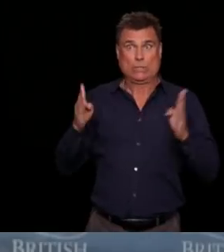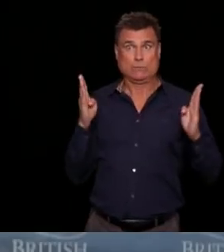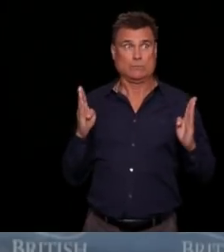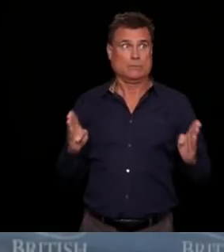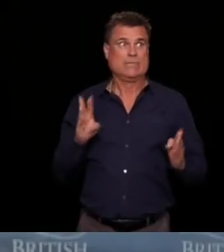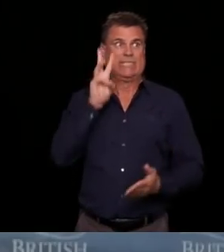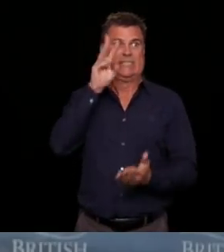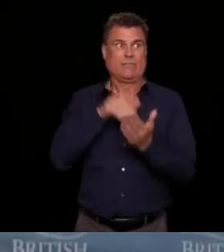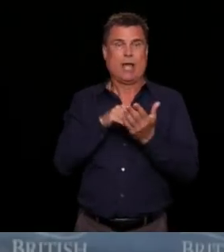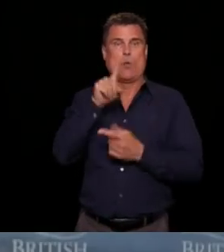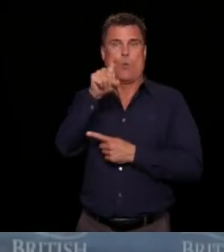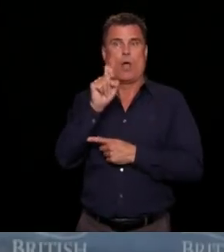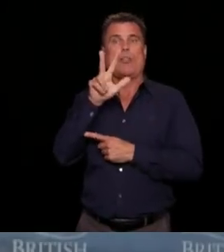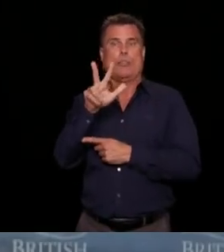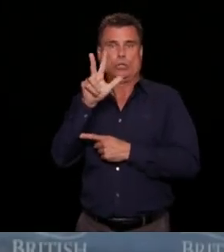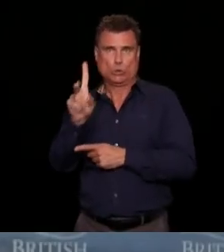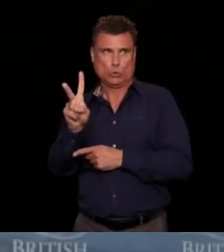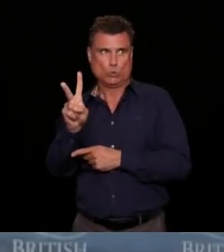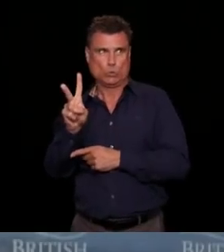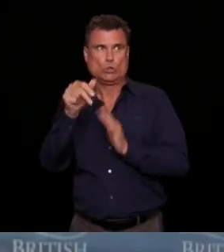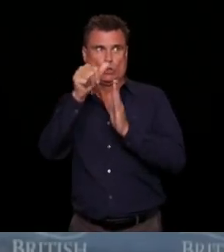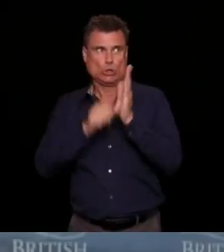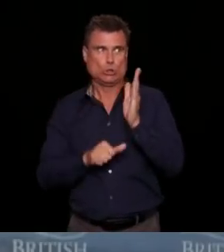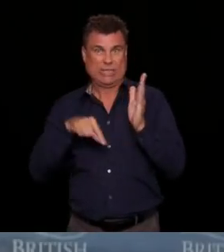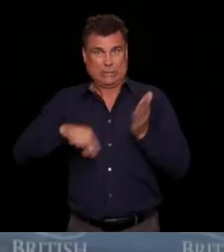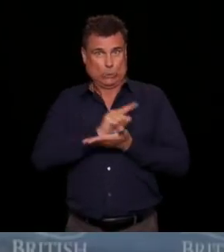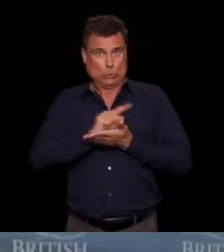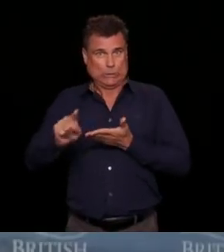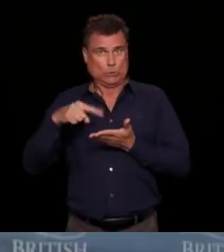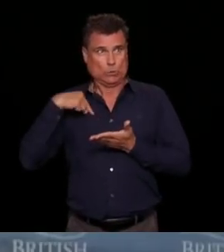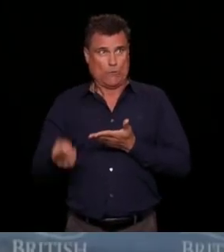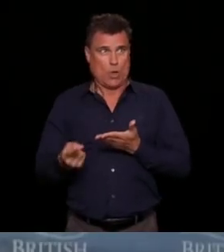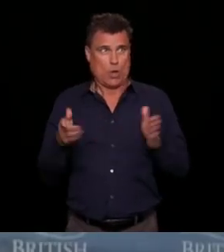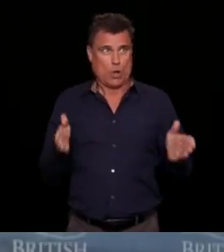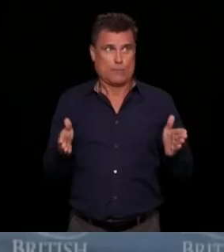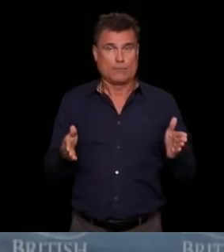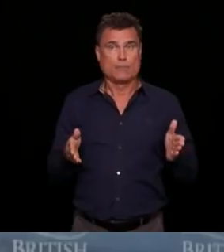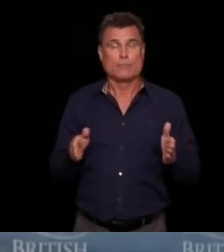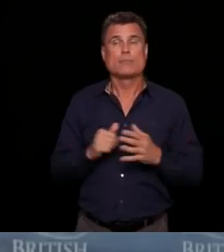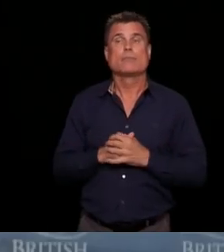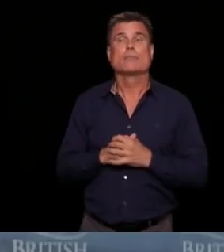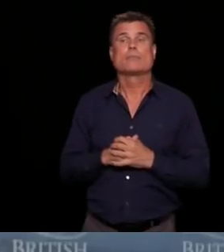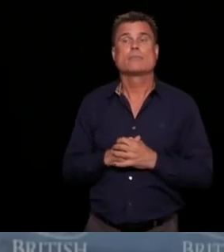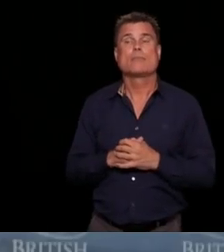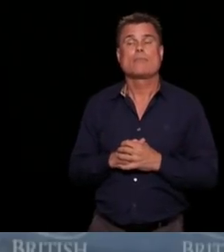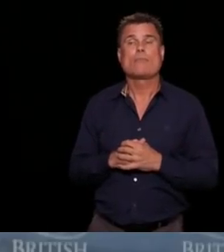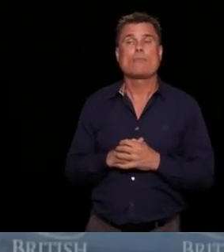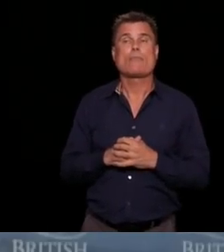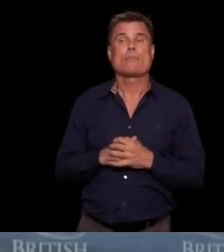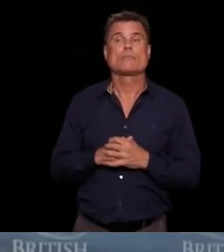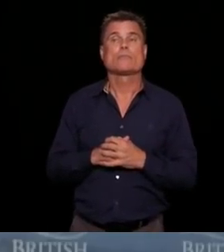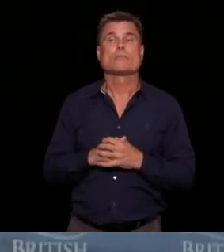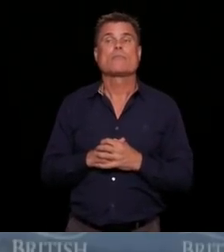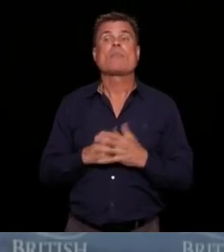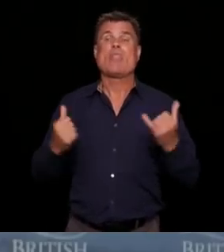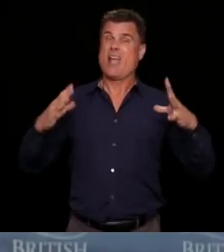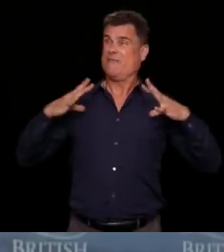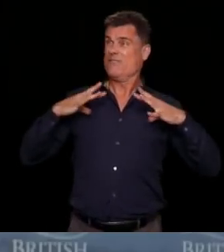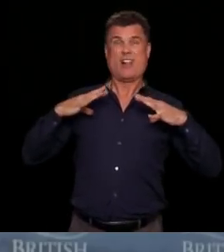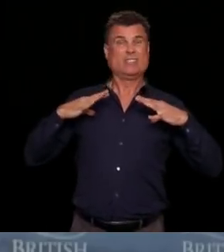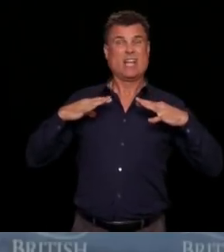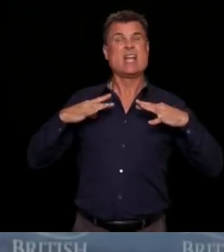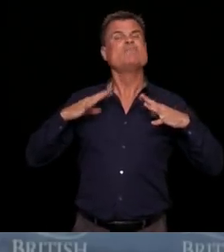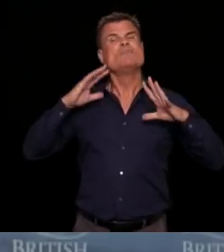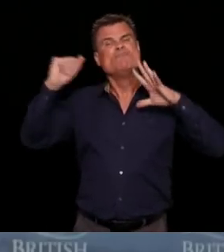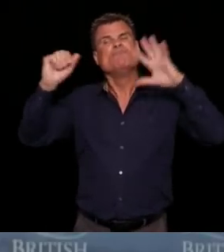completed 6,132 surgeries, significantly above last year's period. And as you know, vacation management is reducing